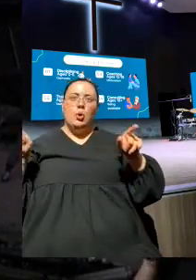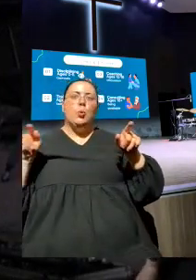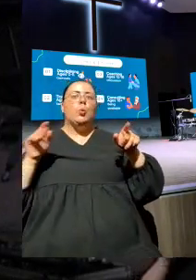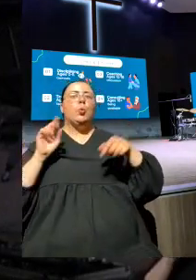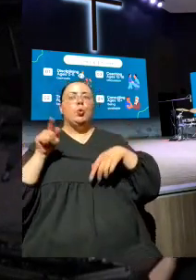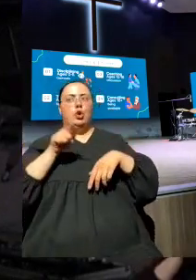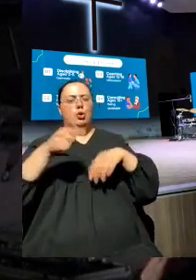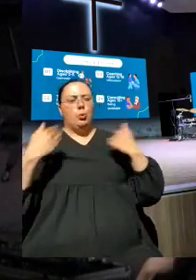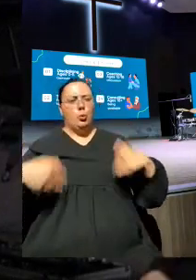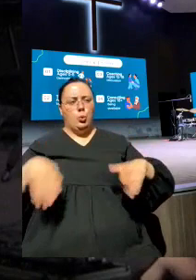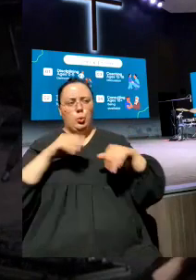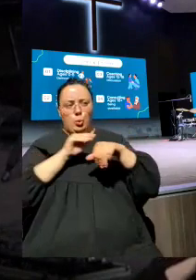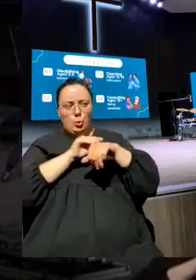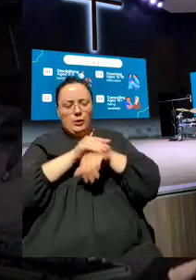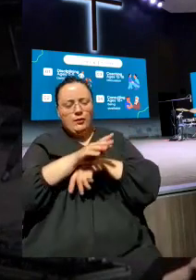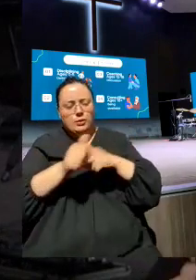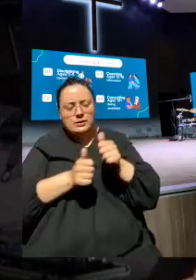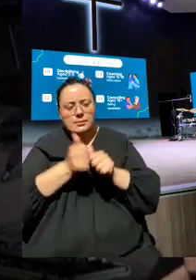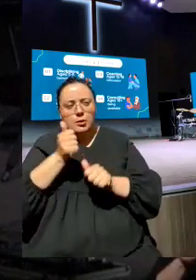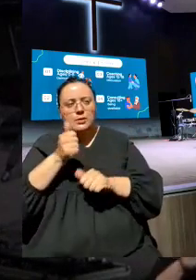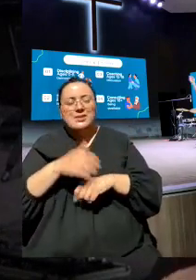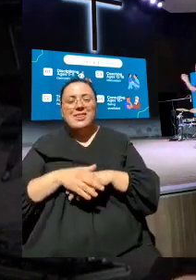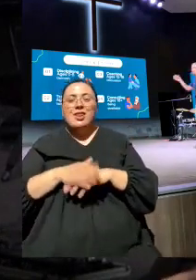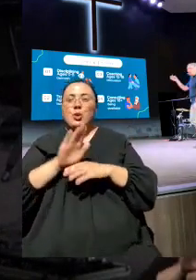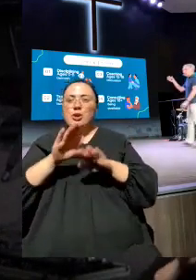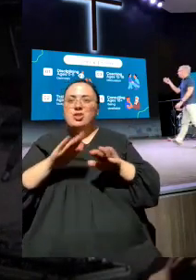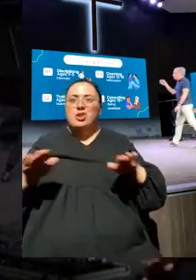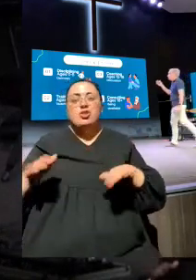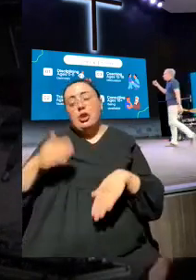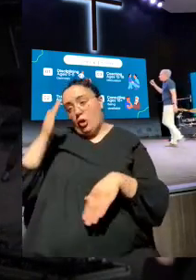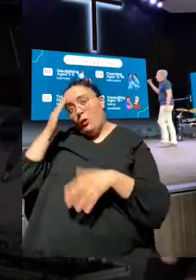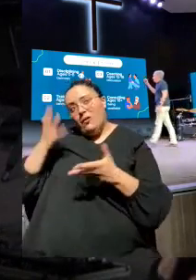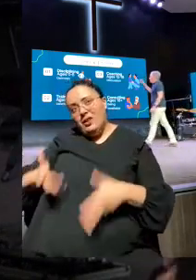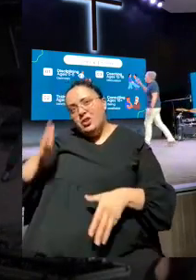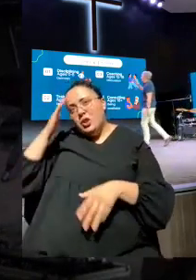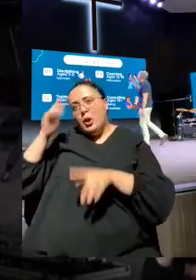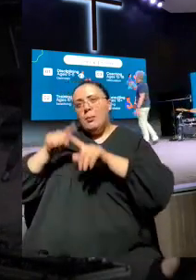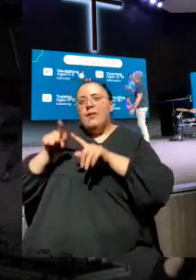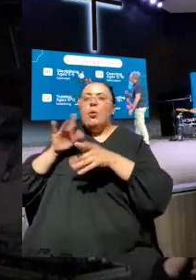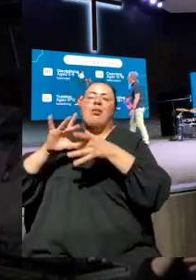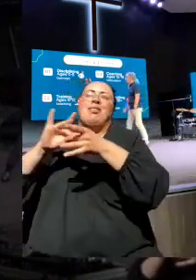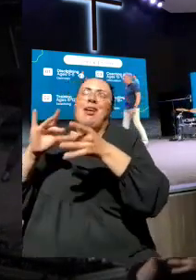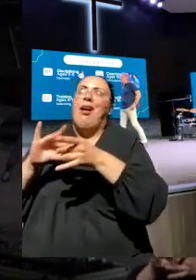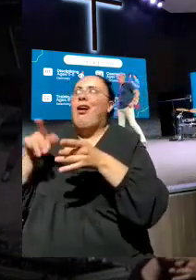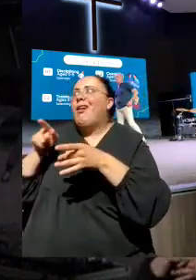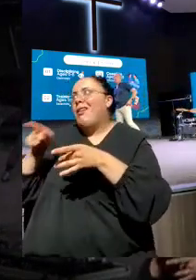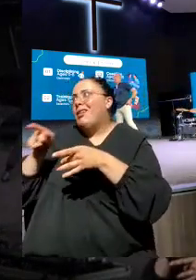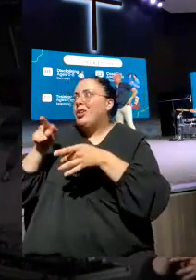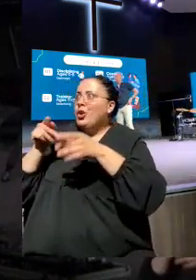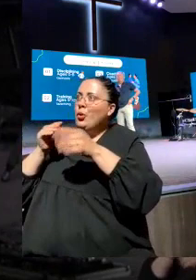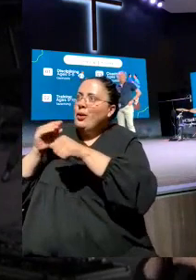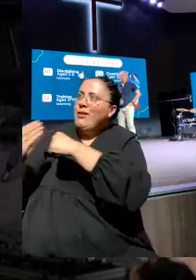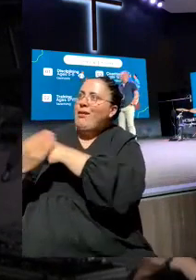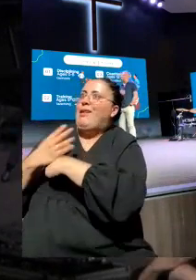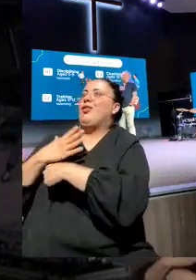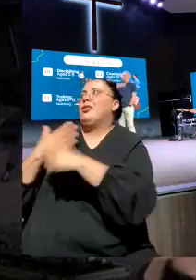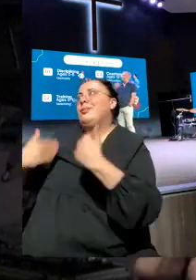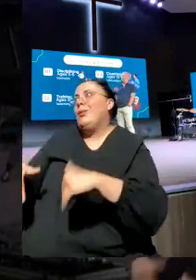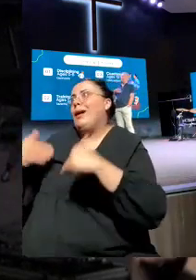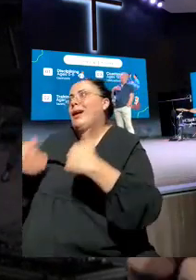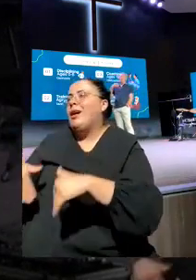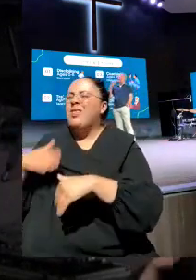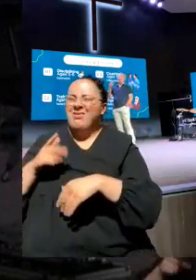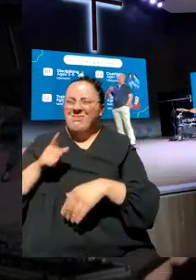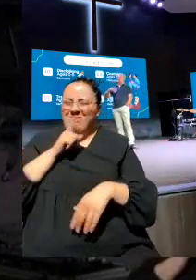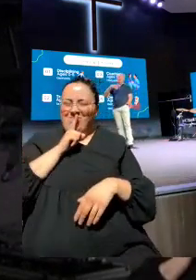right? So the question becomes, what are you teaching? What are you investing in your youngest kids? What are the